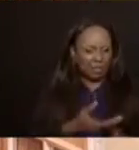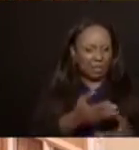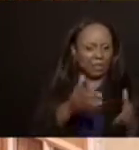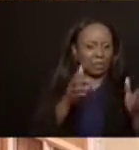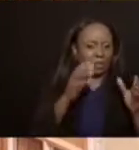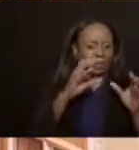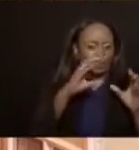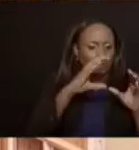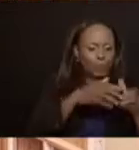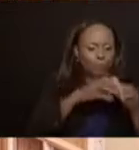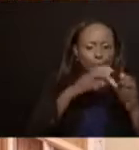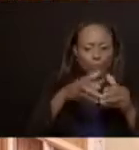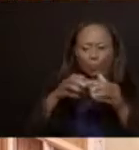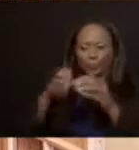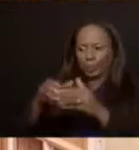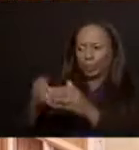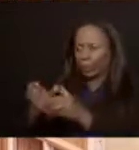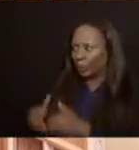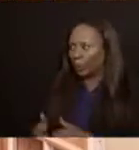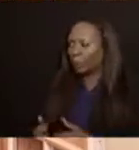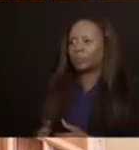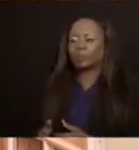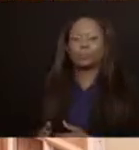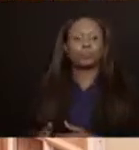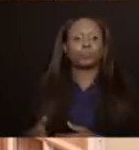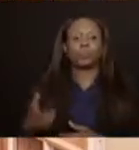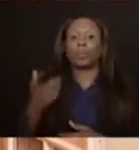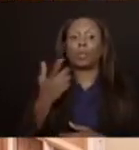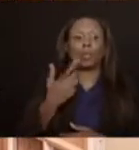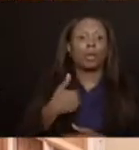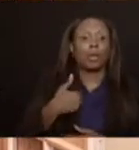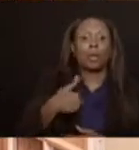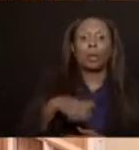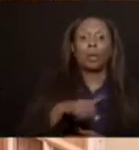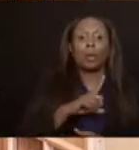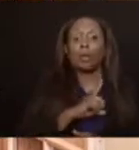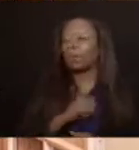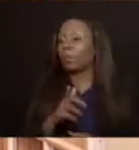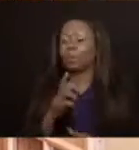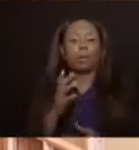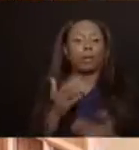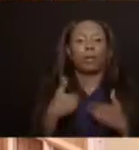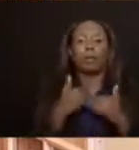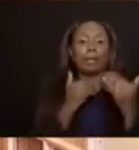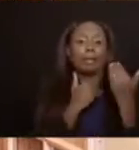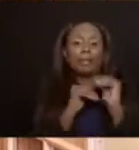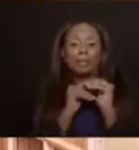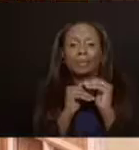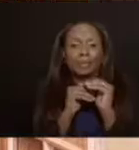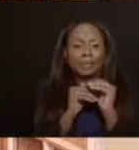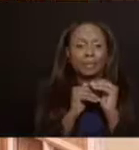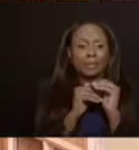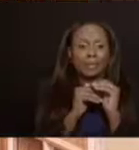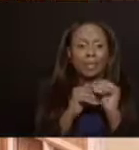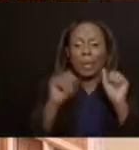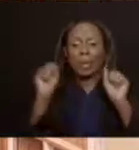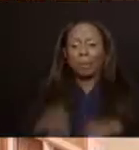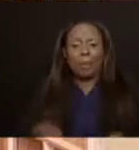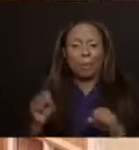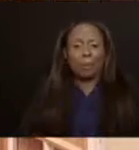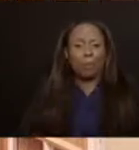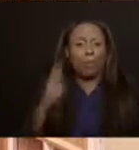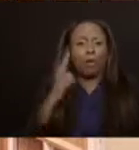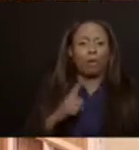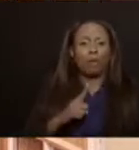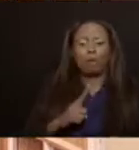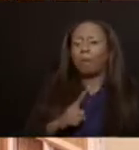small state. I would love to tell you that we can do the guidance notes for every area and every sector, bam, one time. But if we